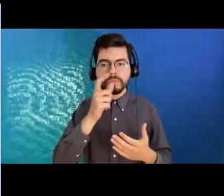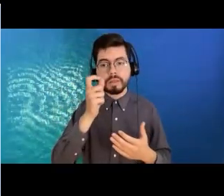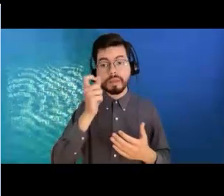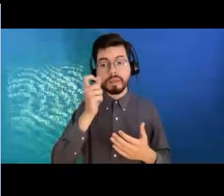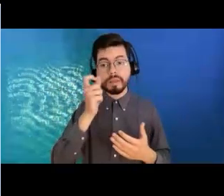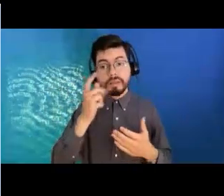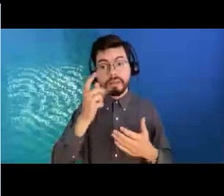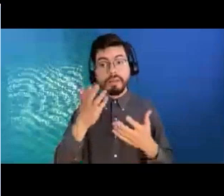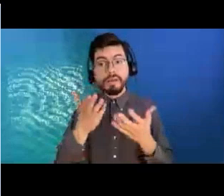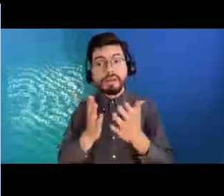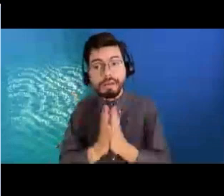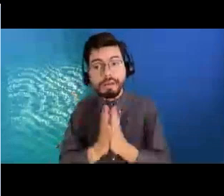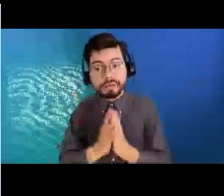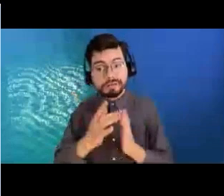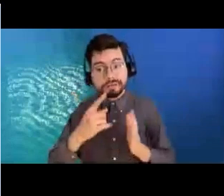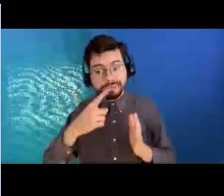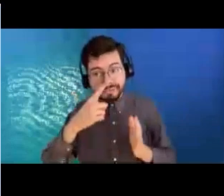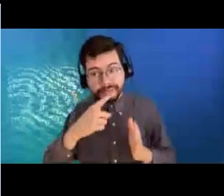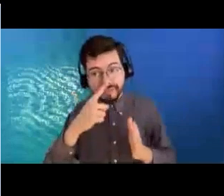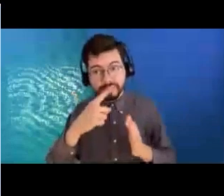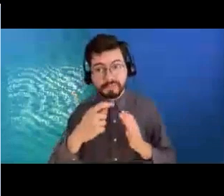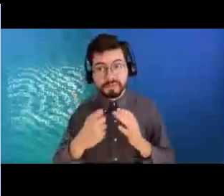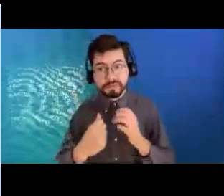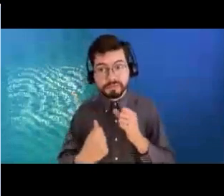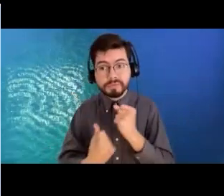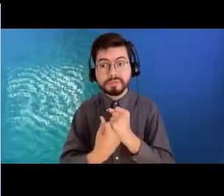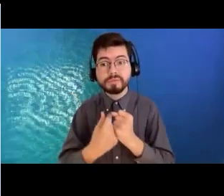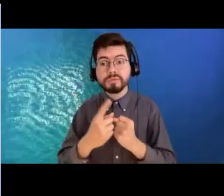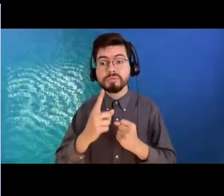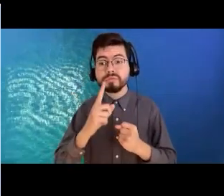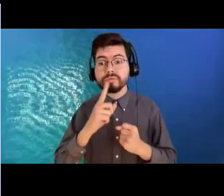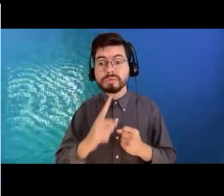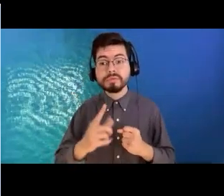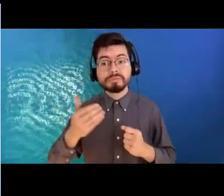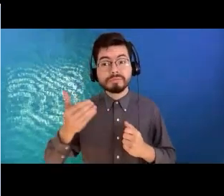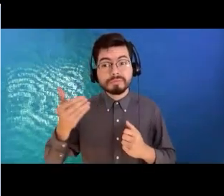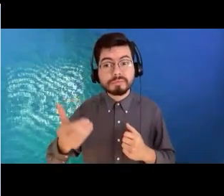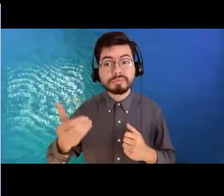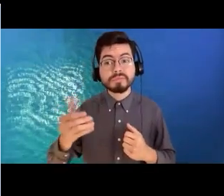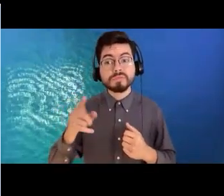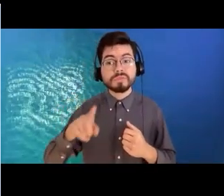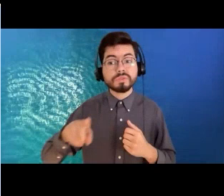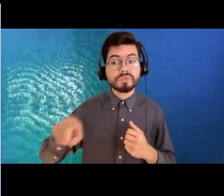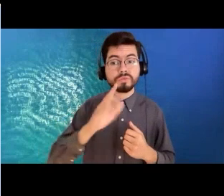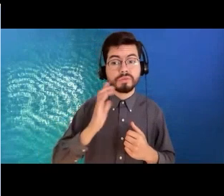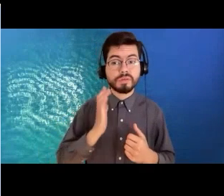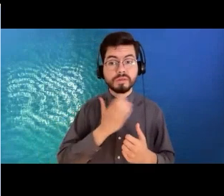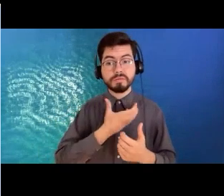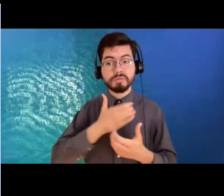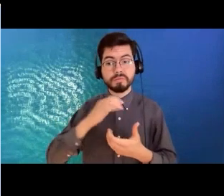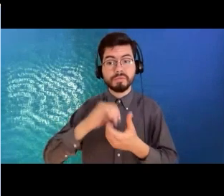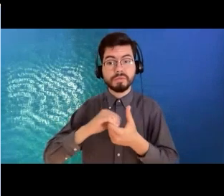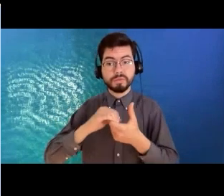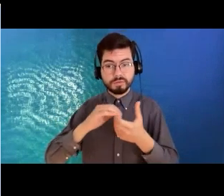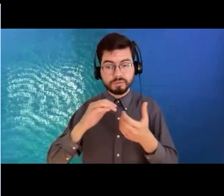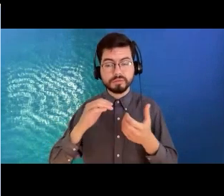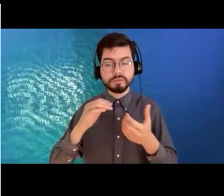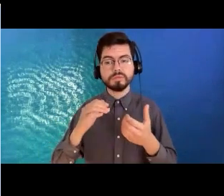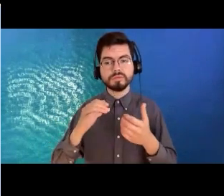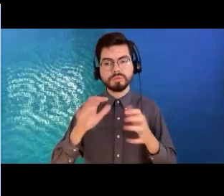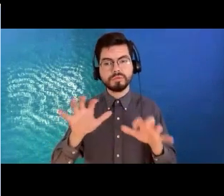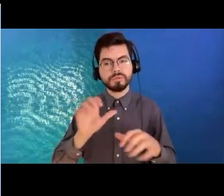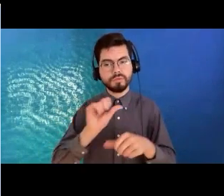very difficult to enlist on a regular basis that you as our partners do a lot of the work that we need to do because of the